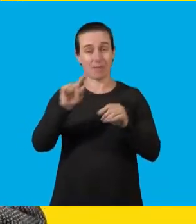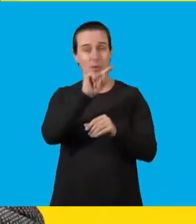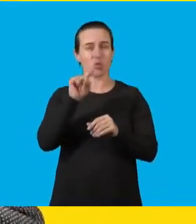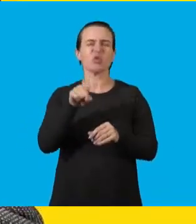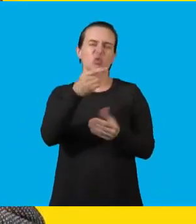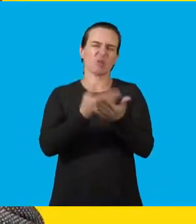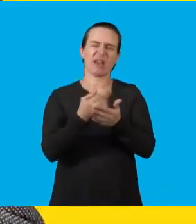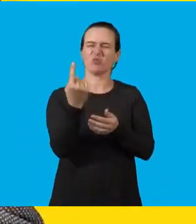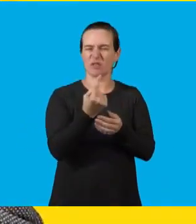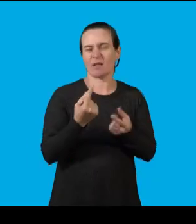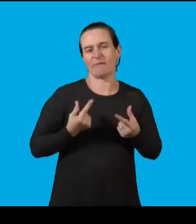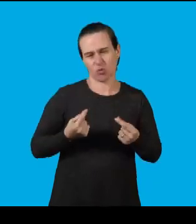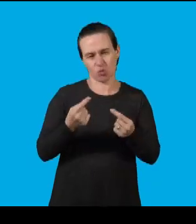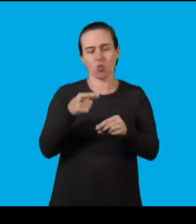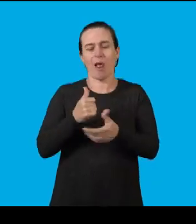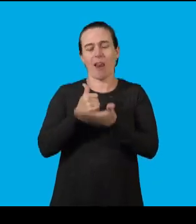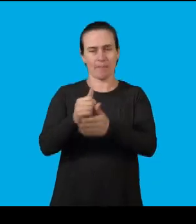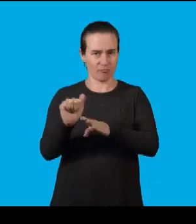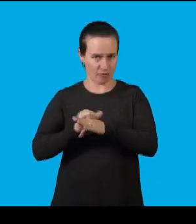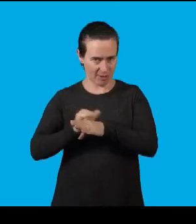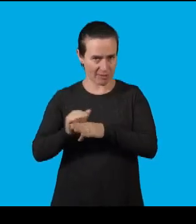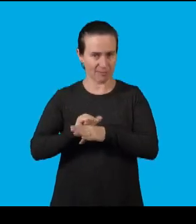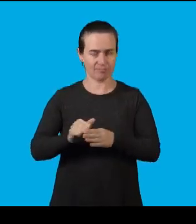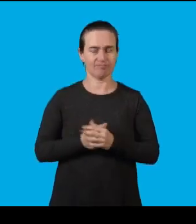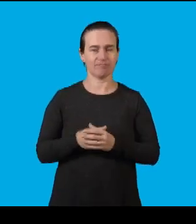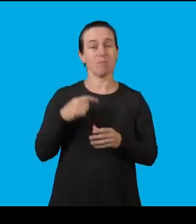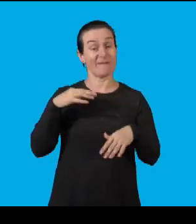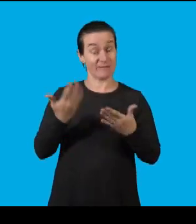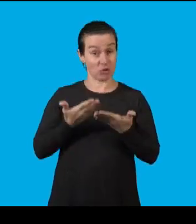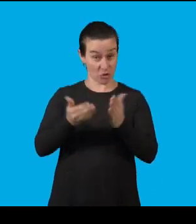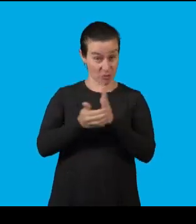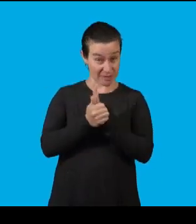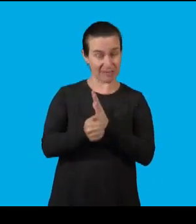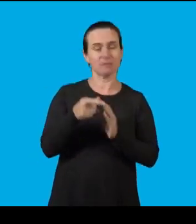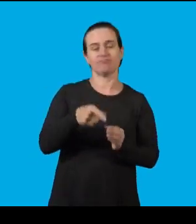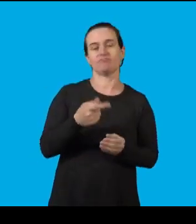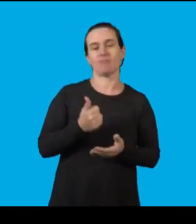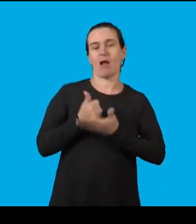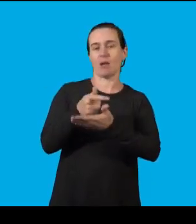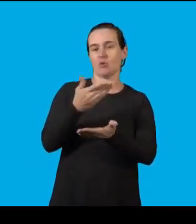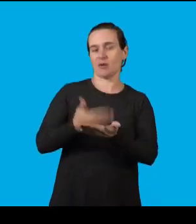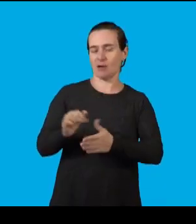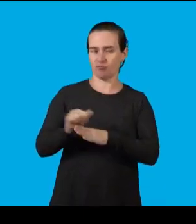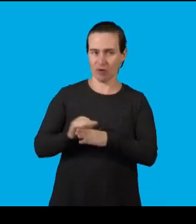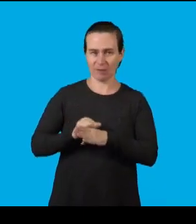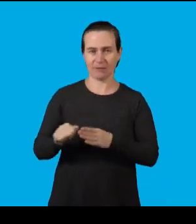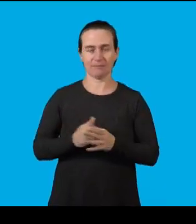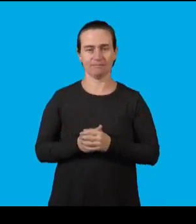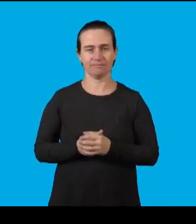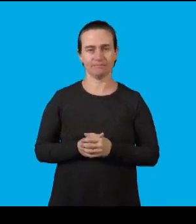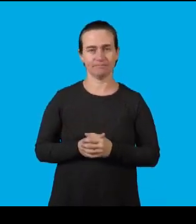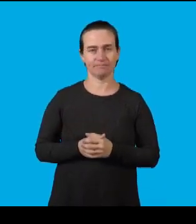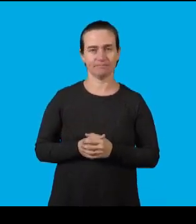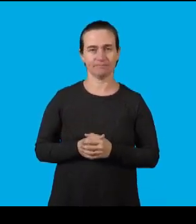in your own time at home to practice all the skills that I've shown you today, and you can look at